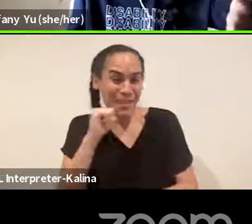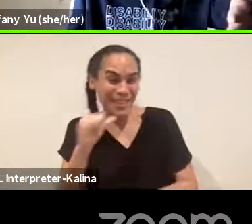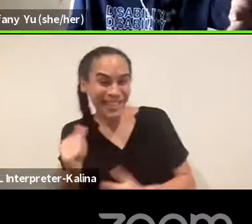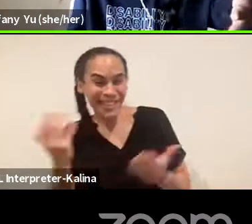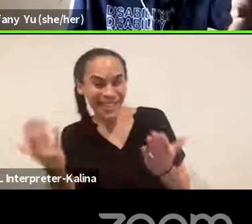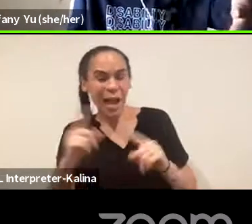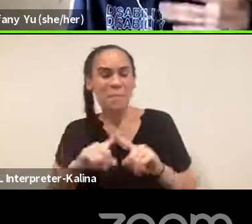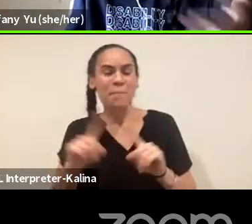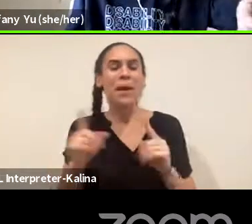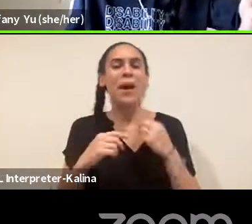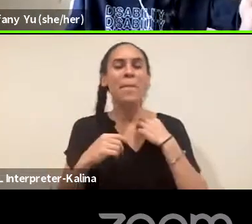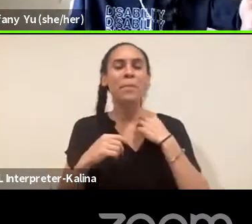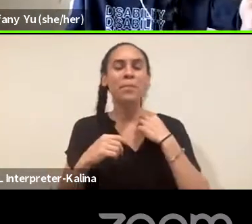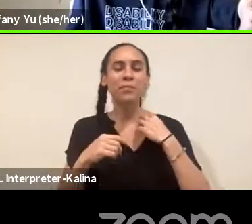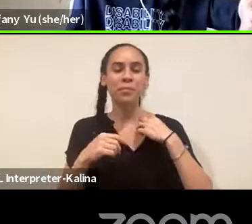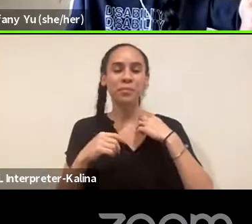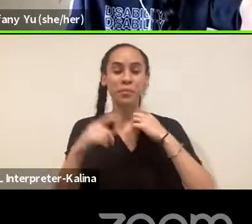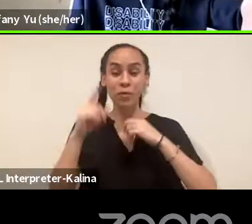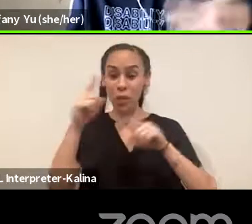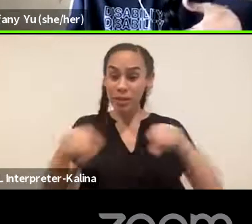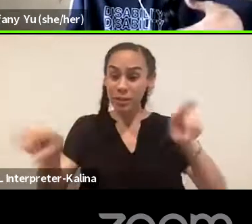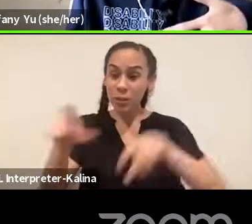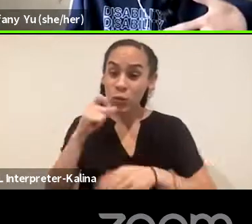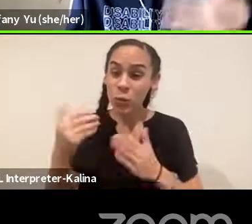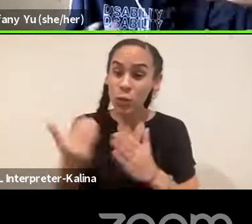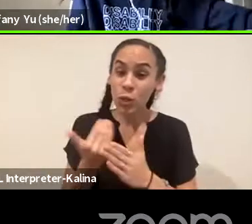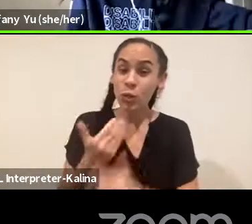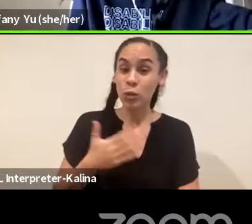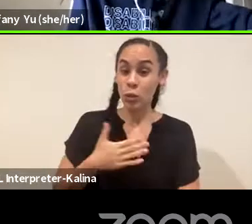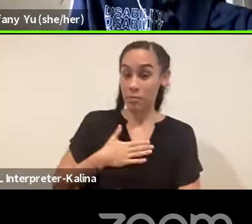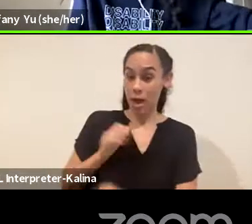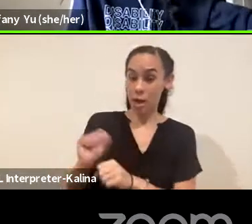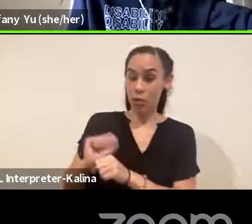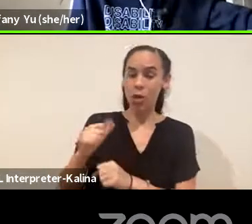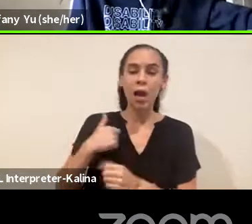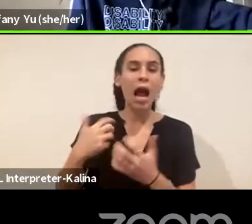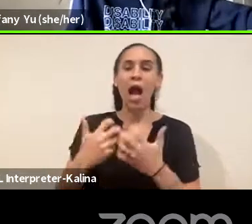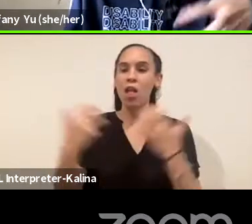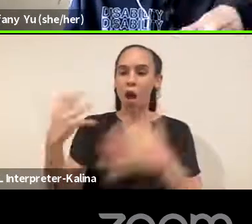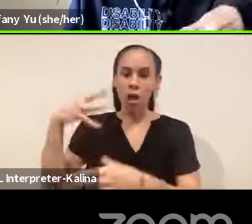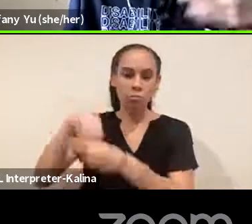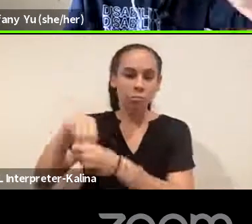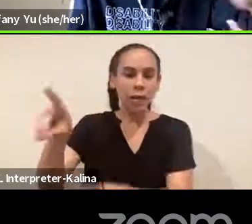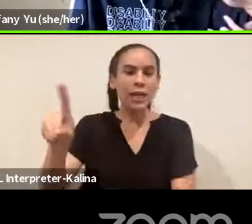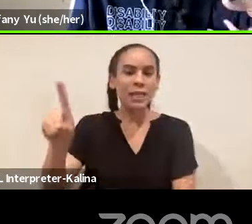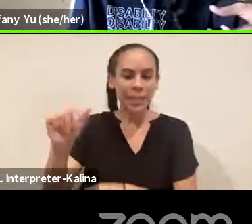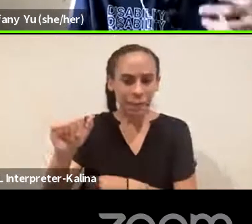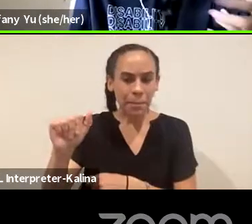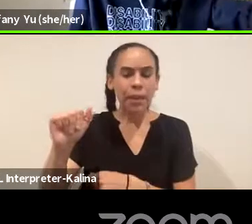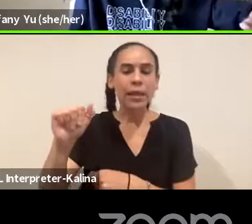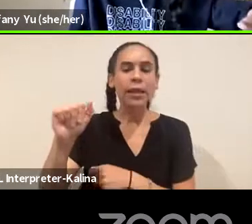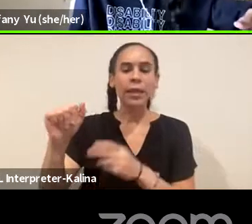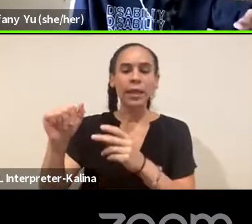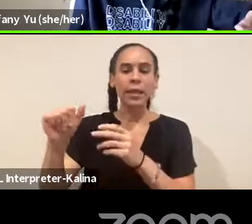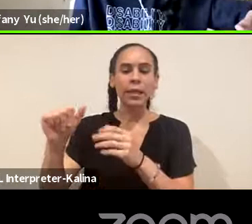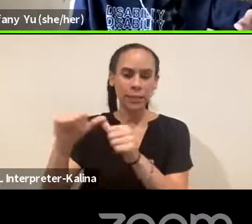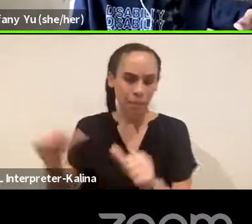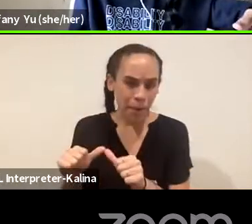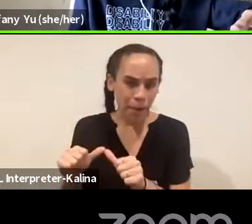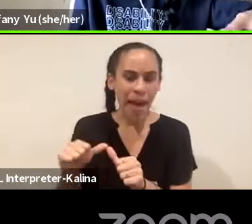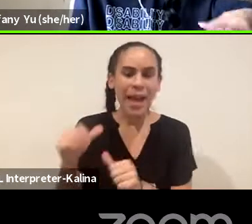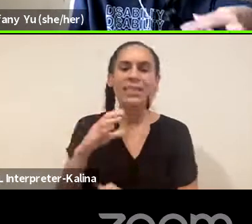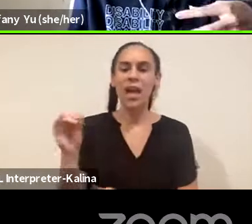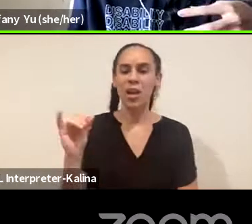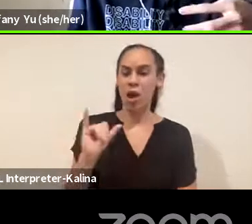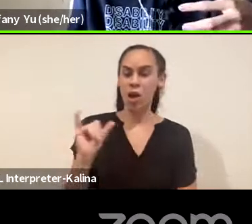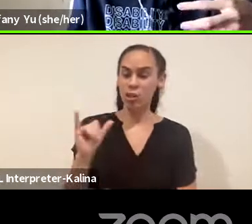so for people who are new to my work, I do a lot of work in the disability space, and I come into this work based on my own lived